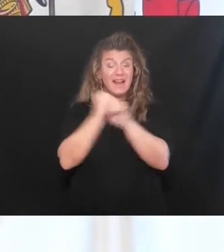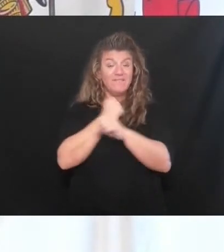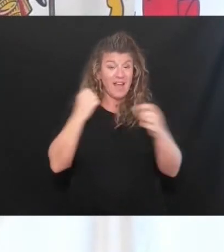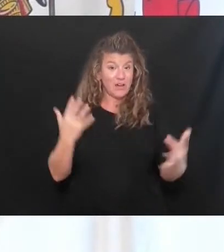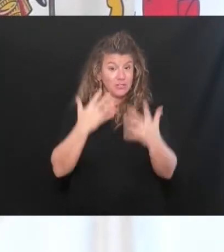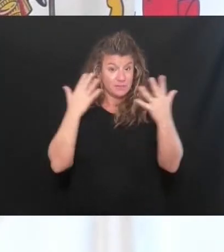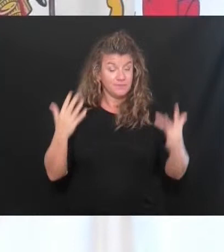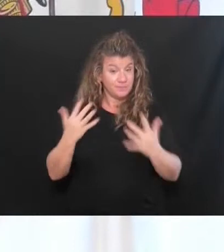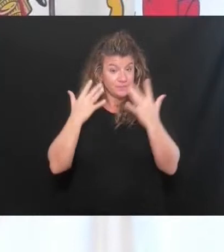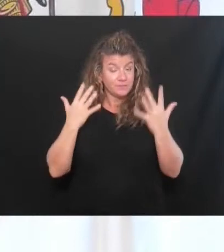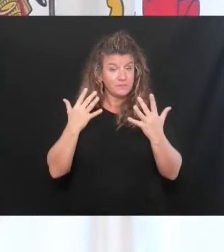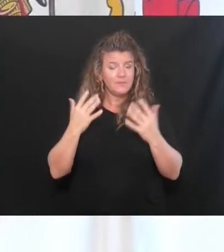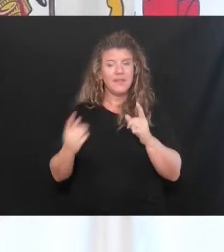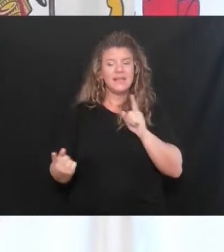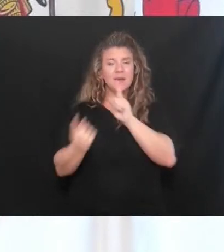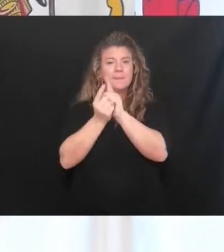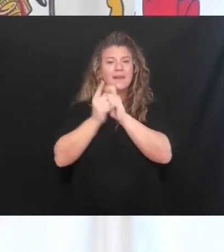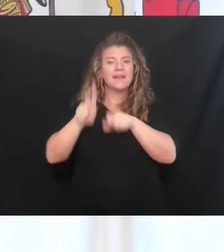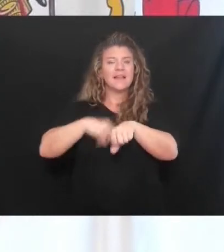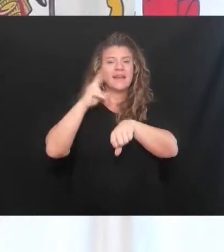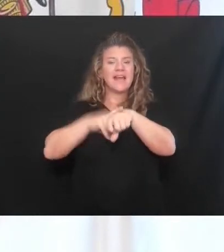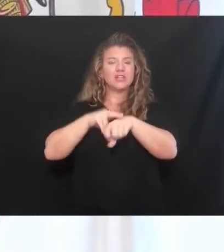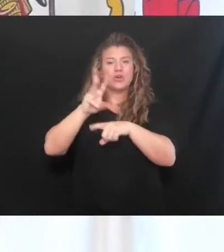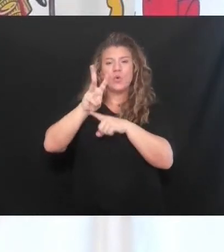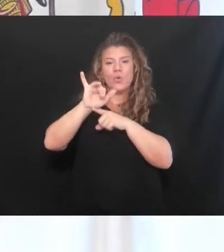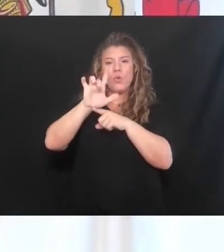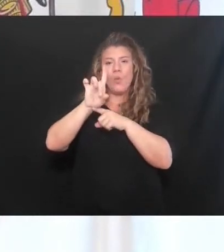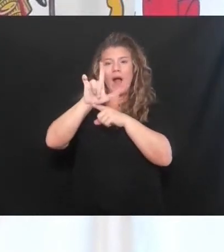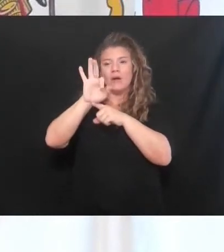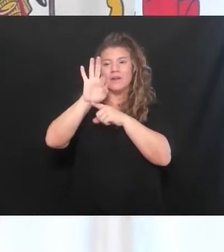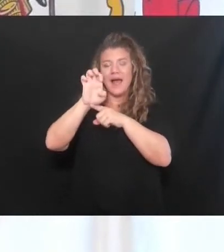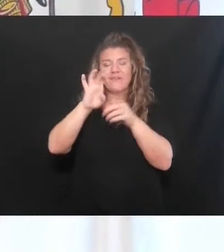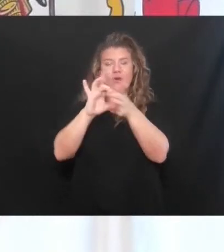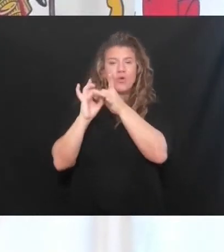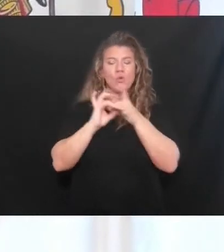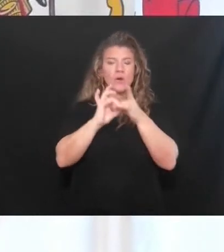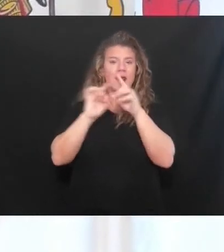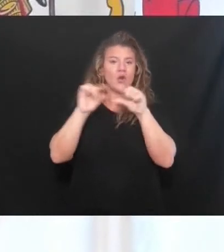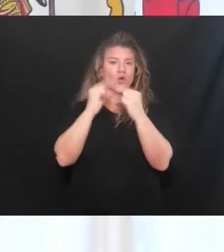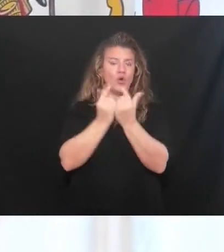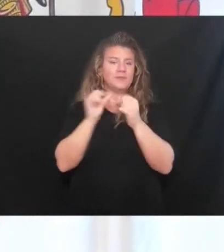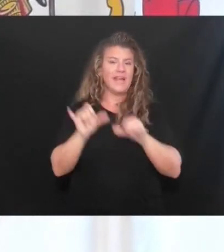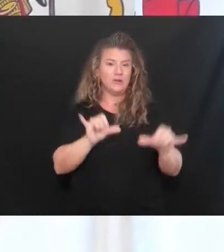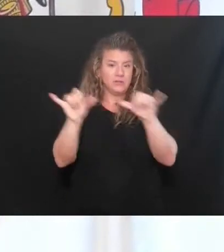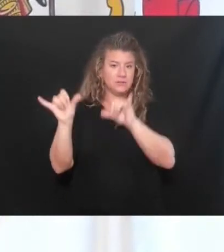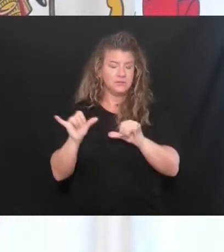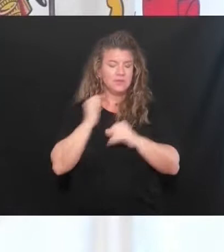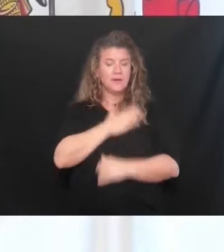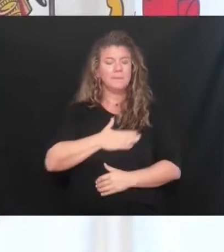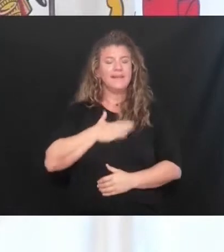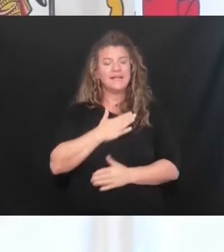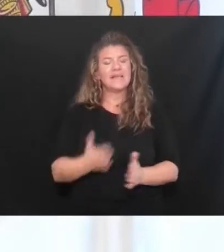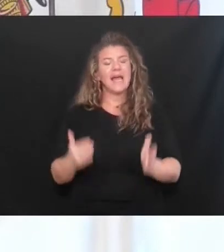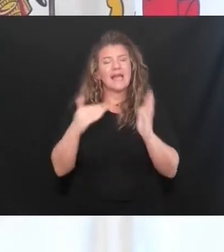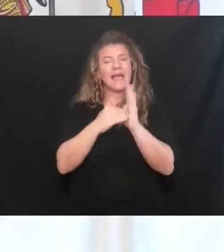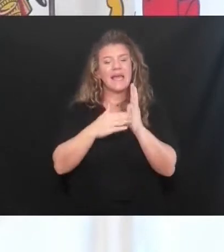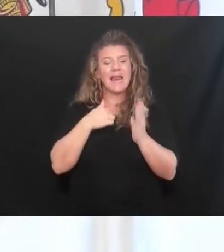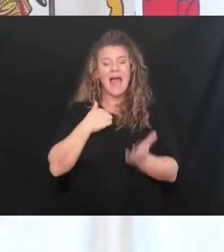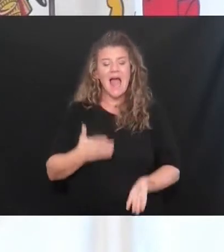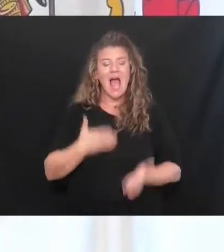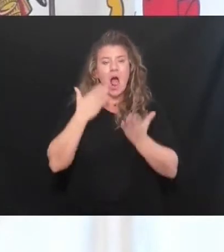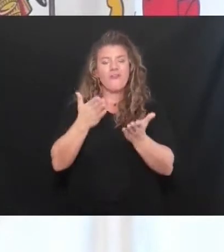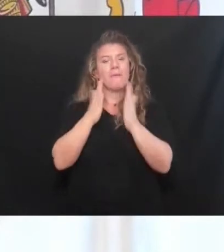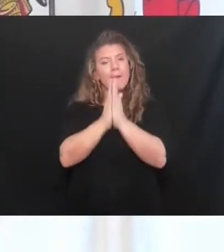firefighting and to meet the National Wildlife Coordinating Group standards. Please, again, I offer up my